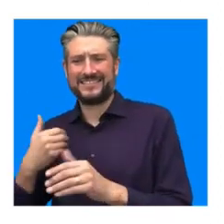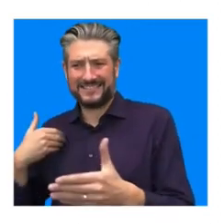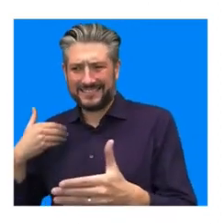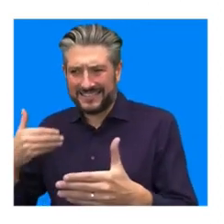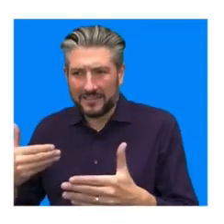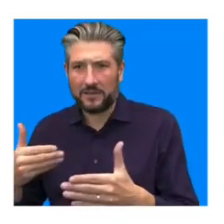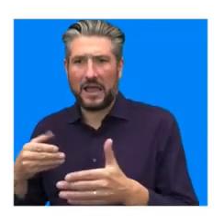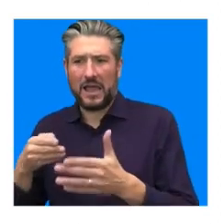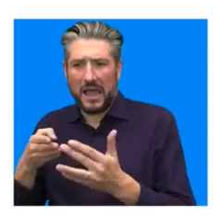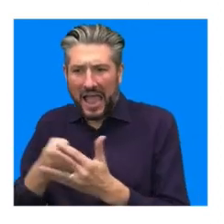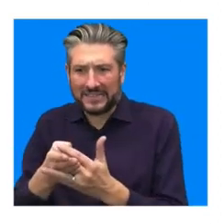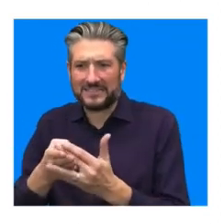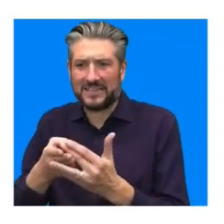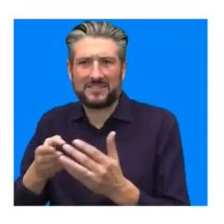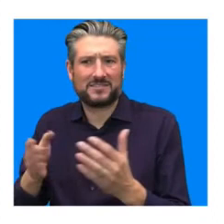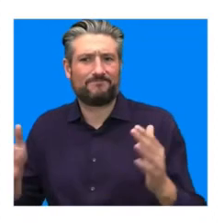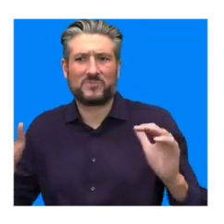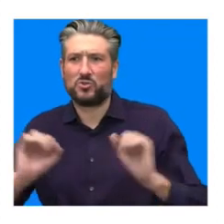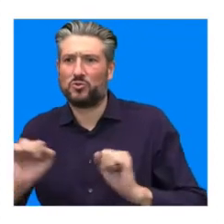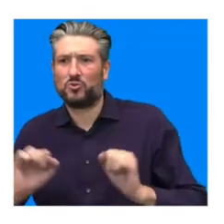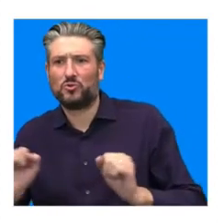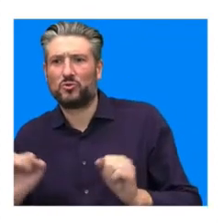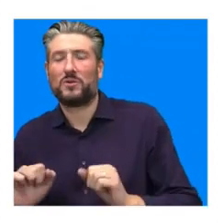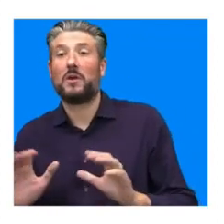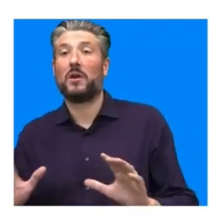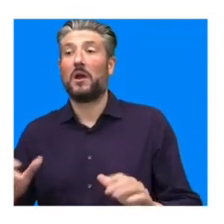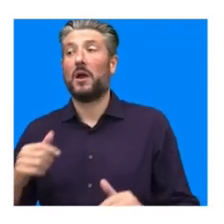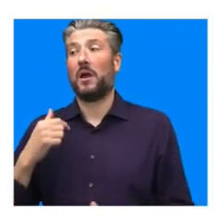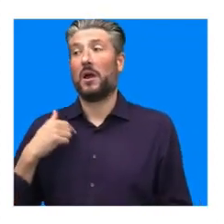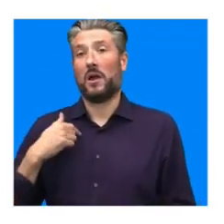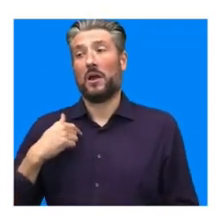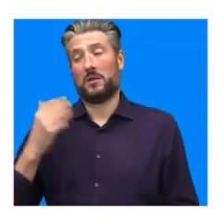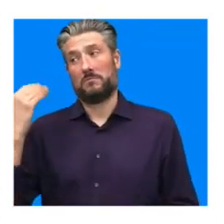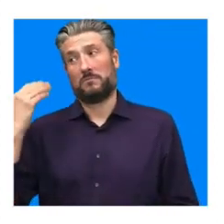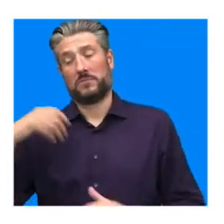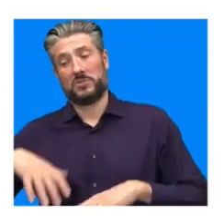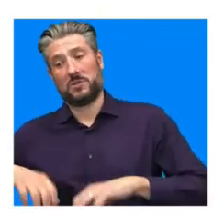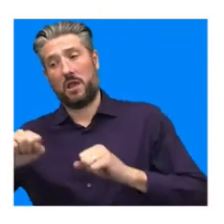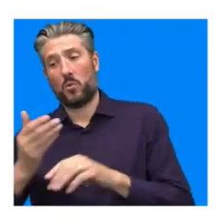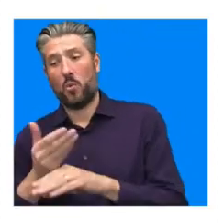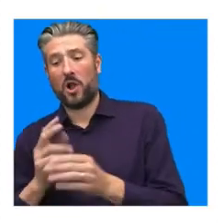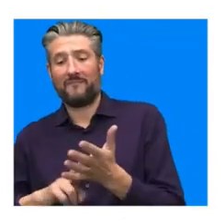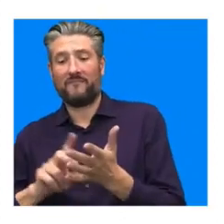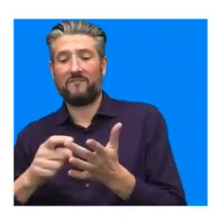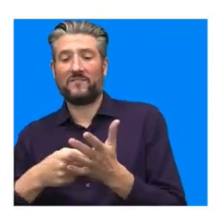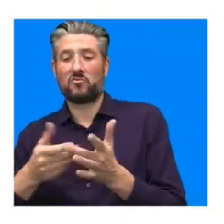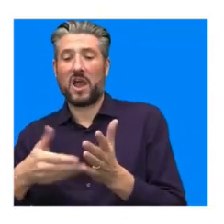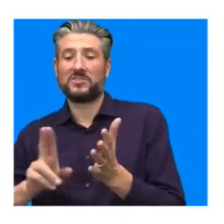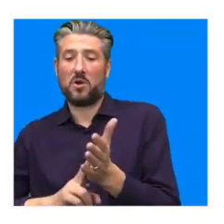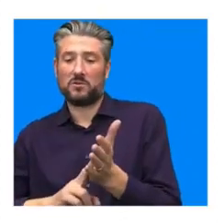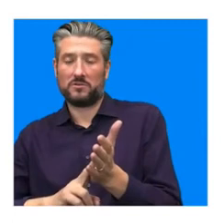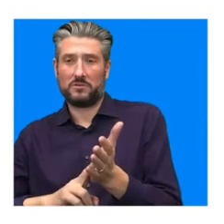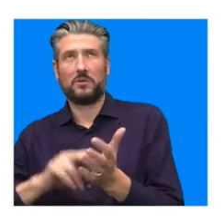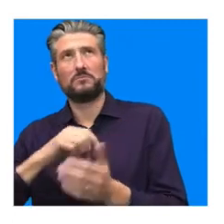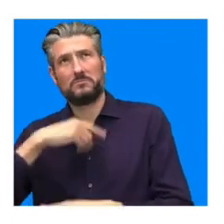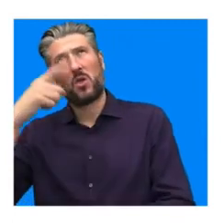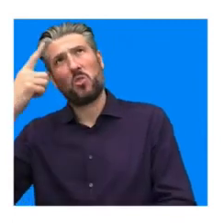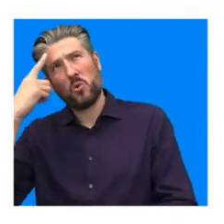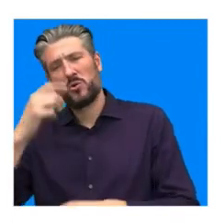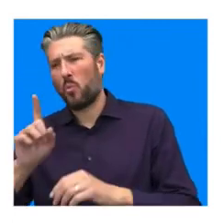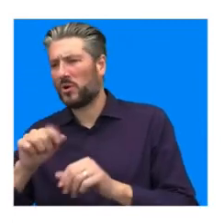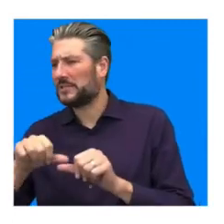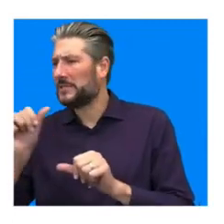to digital to Yahoo and now Verizon Media, my mind began working in this world of what's next, what's next? What are we going to solve